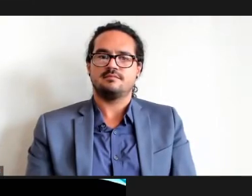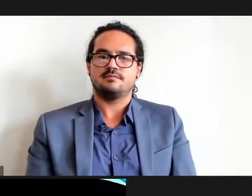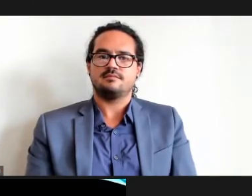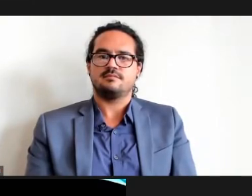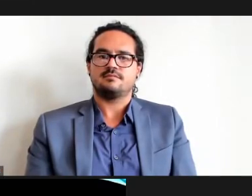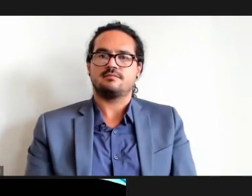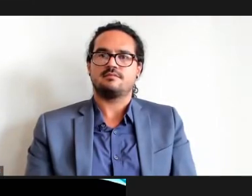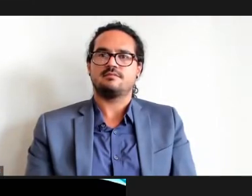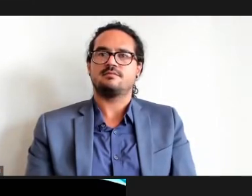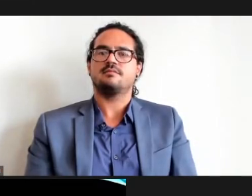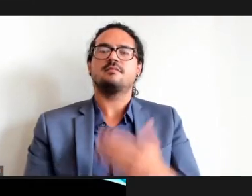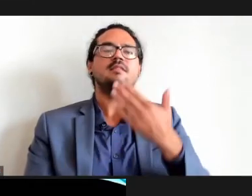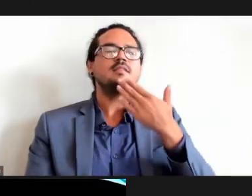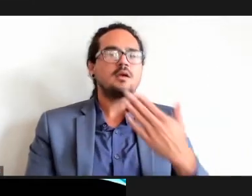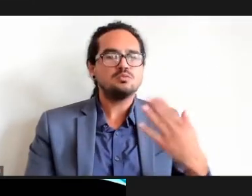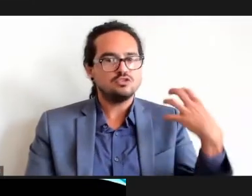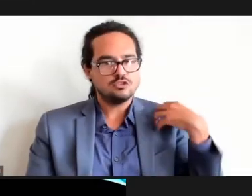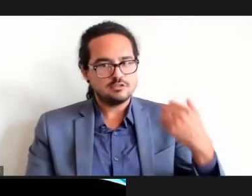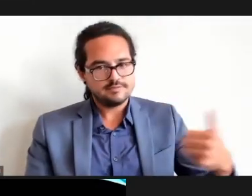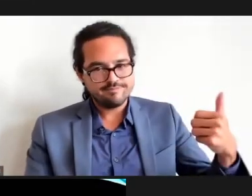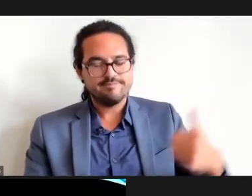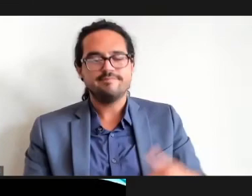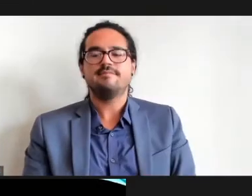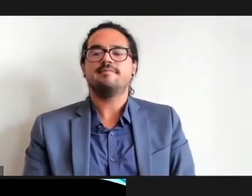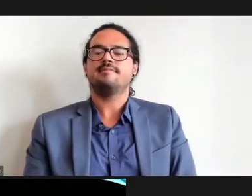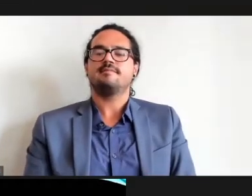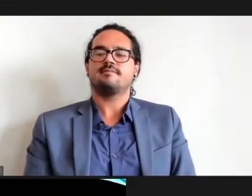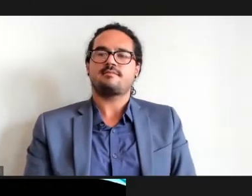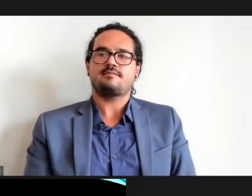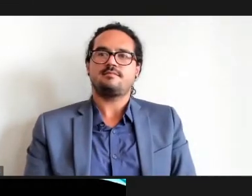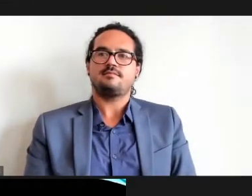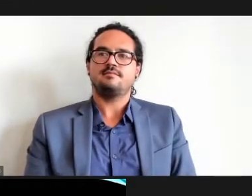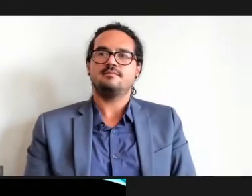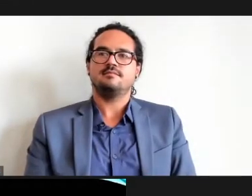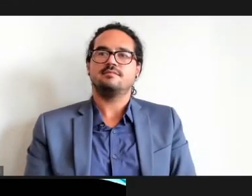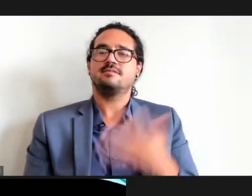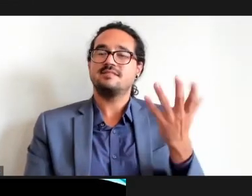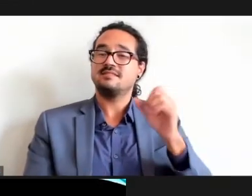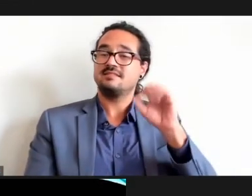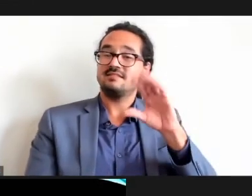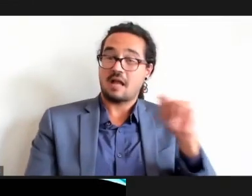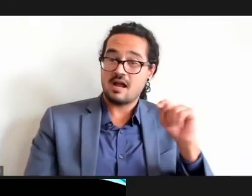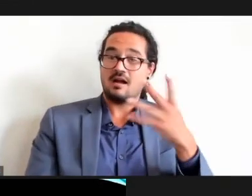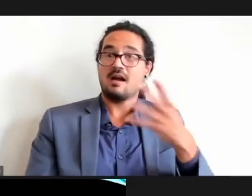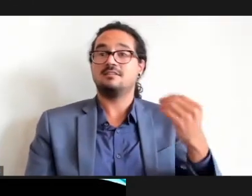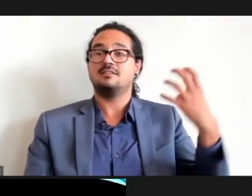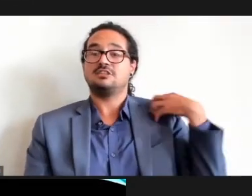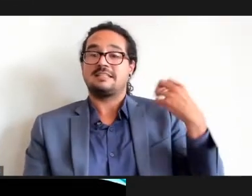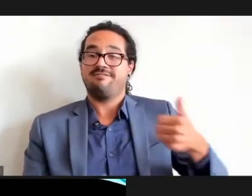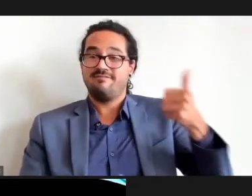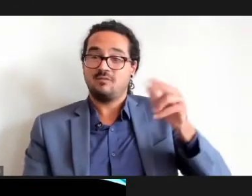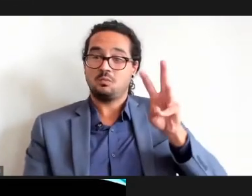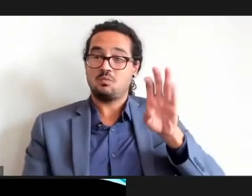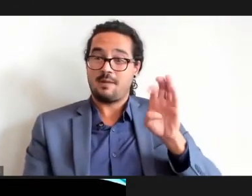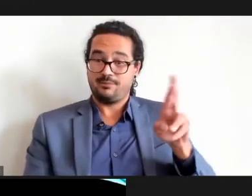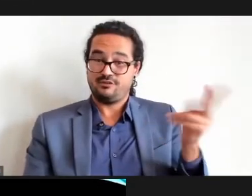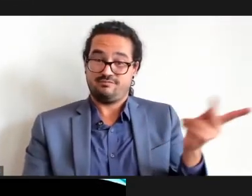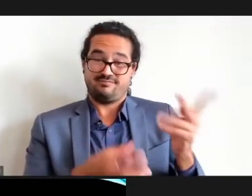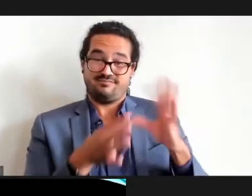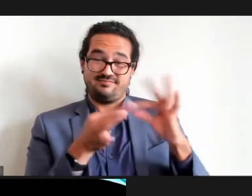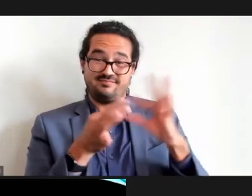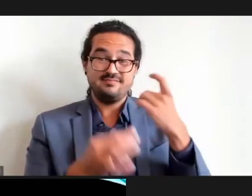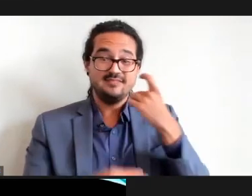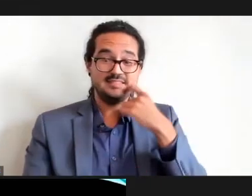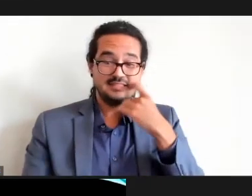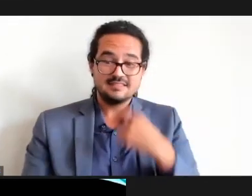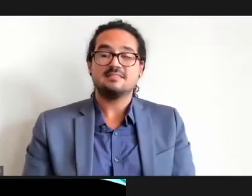Thanks, Chief. So like Scott and Chief Weber said, we continue to put both direct and indirect line around this. We're sensitive to the